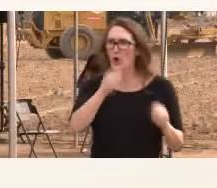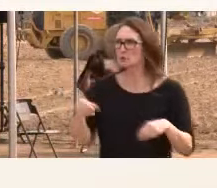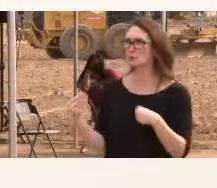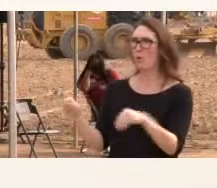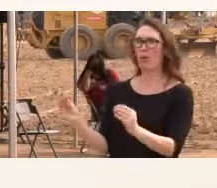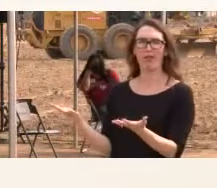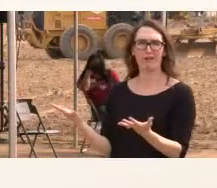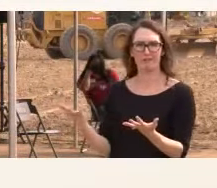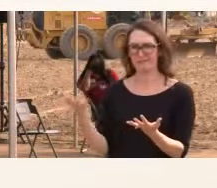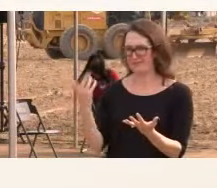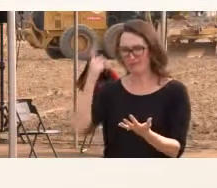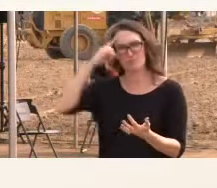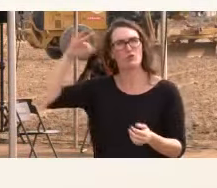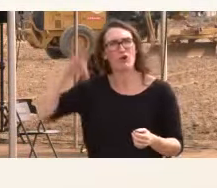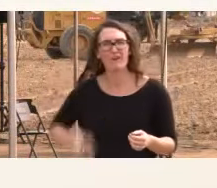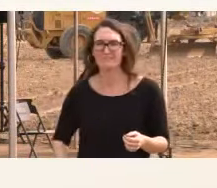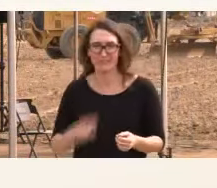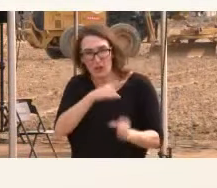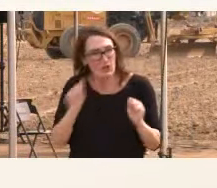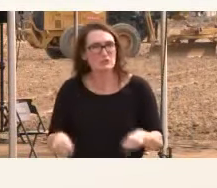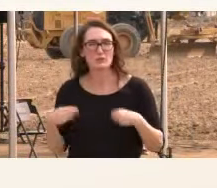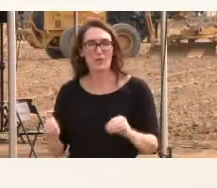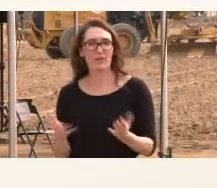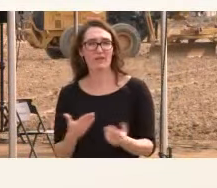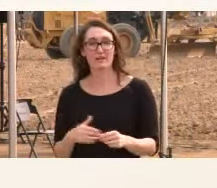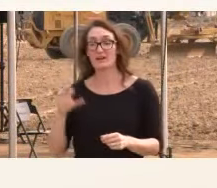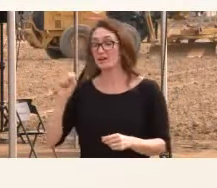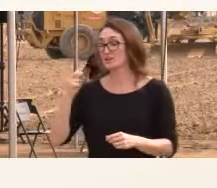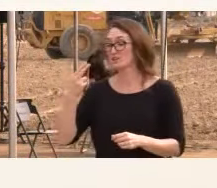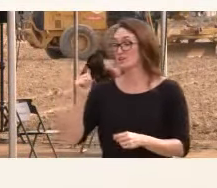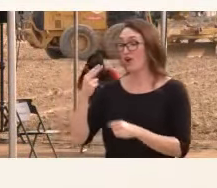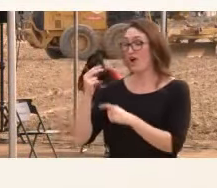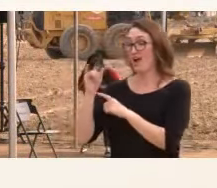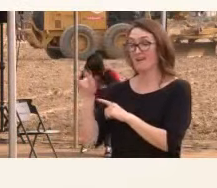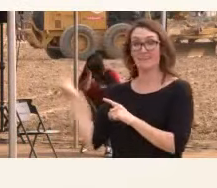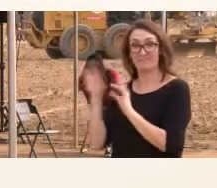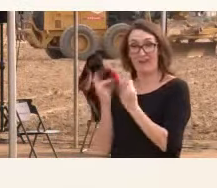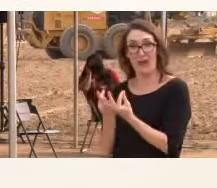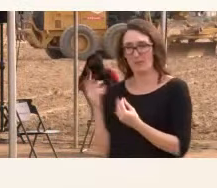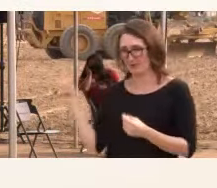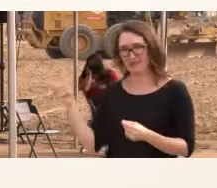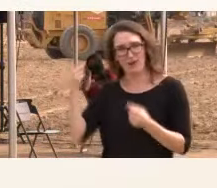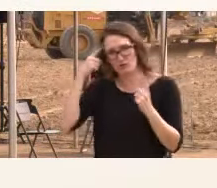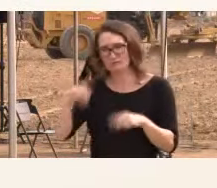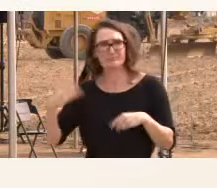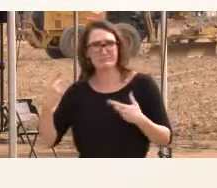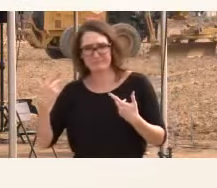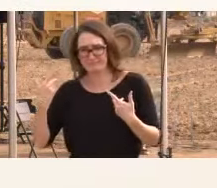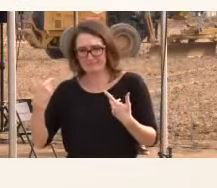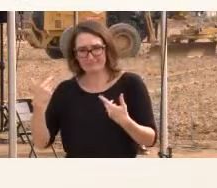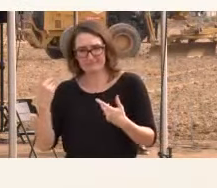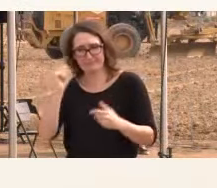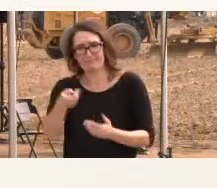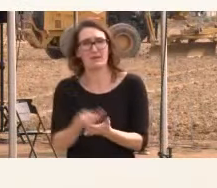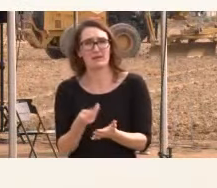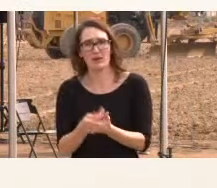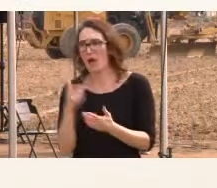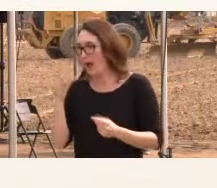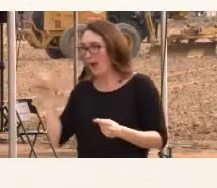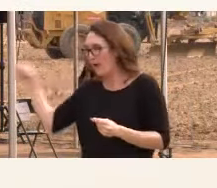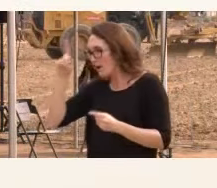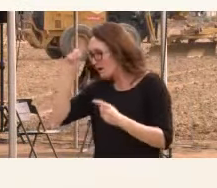system for a huge profit. Folks like the Shahadi stepped up and agreed to jointly develop,